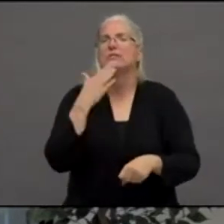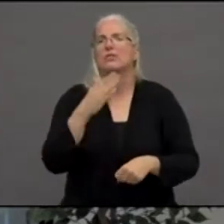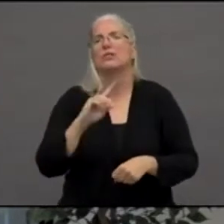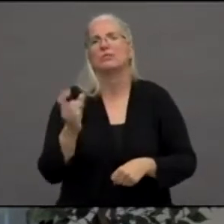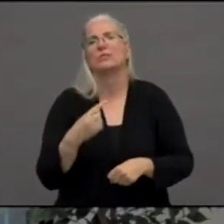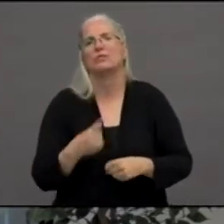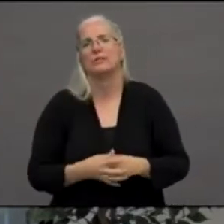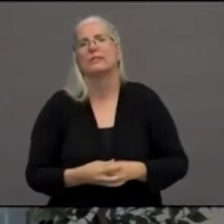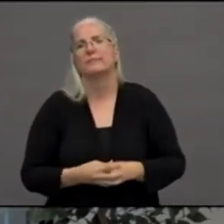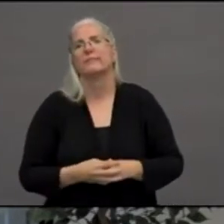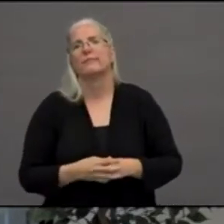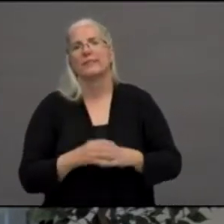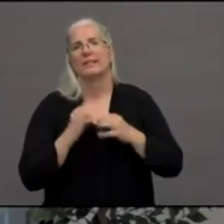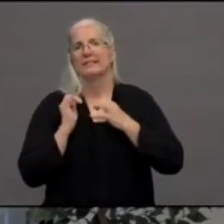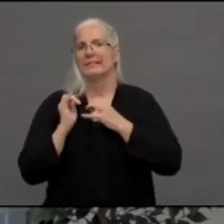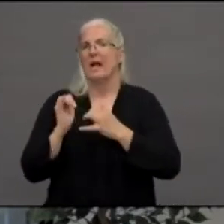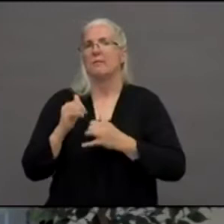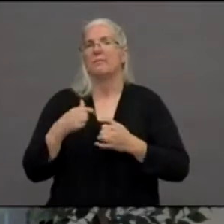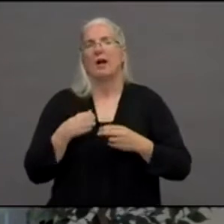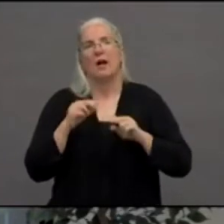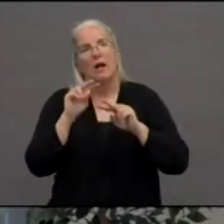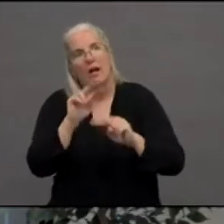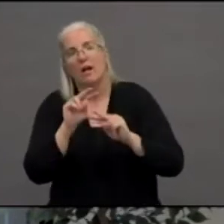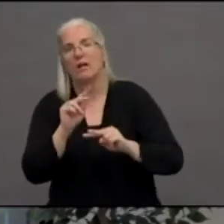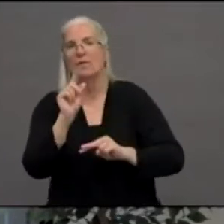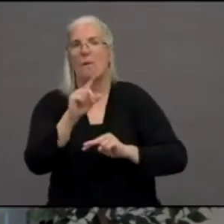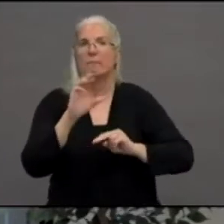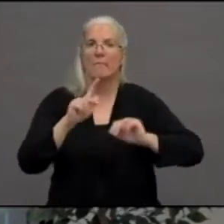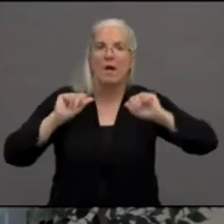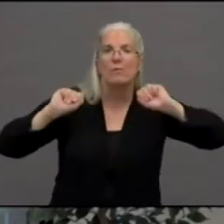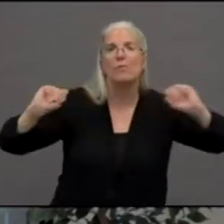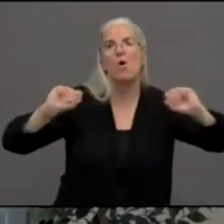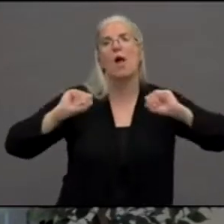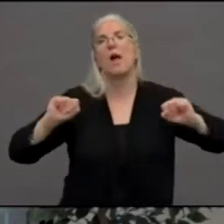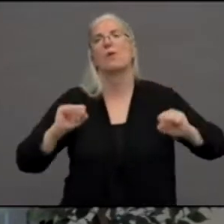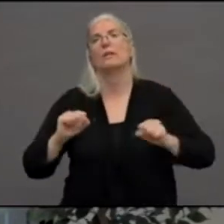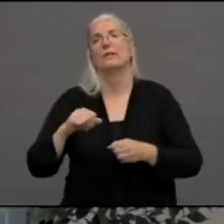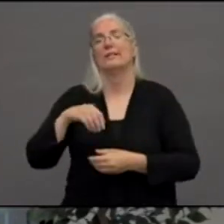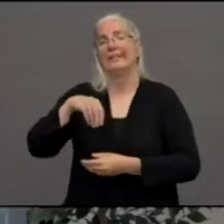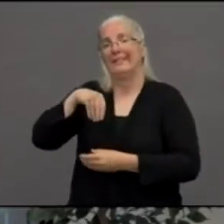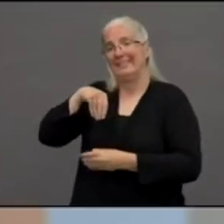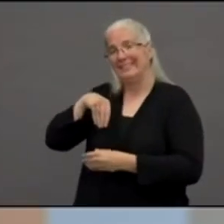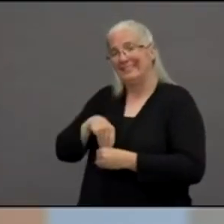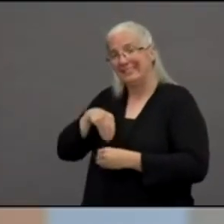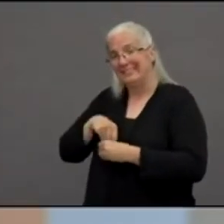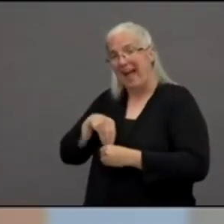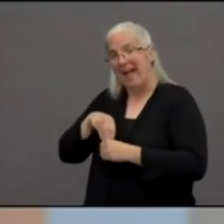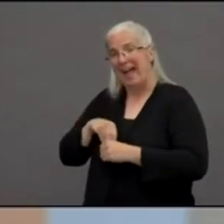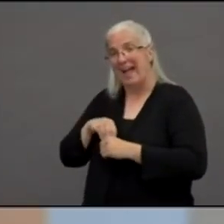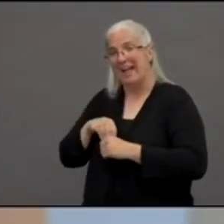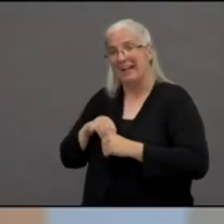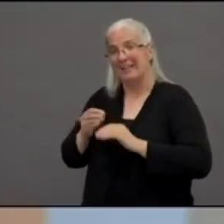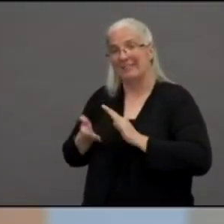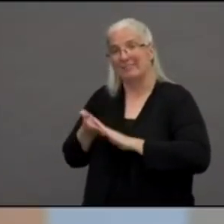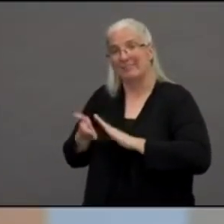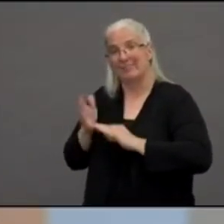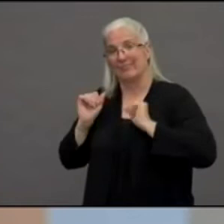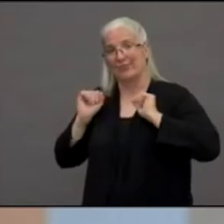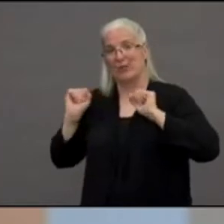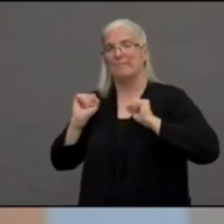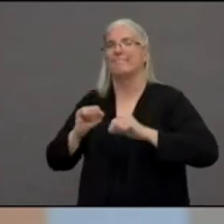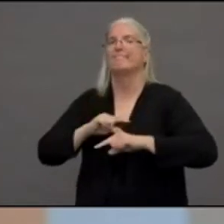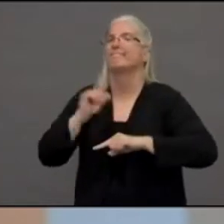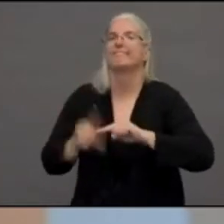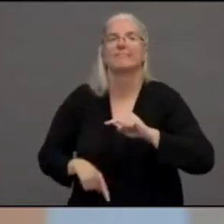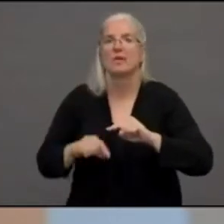gym. Gyms for indoor operations would not be allowed to operate at this time. The